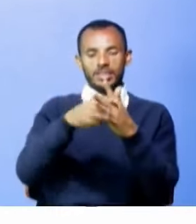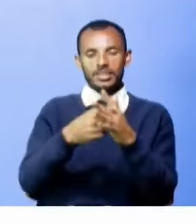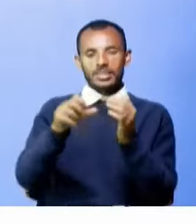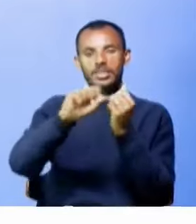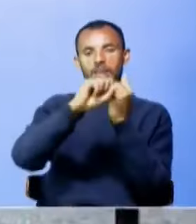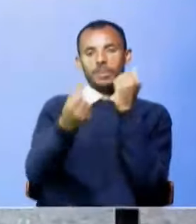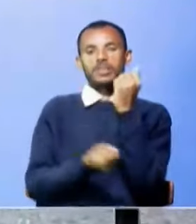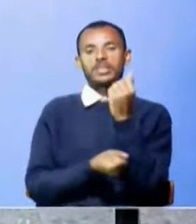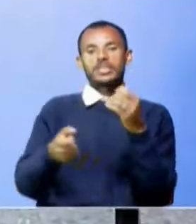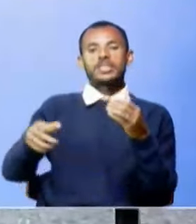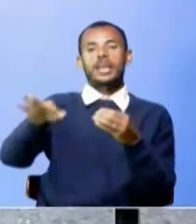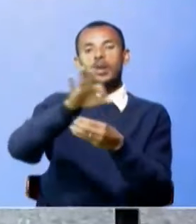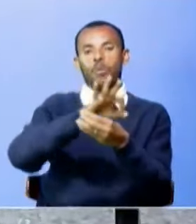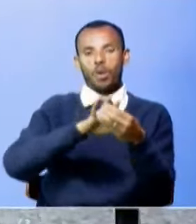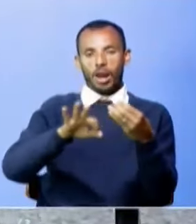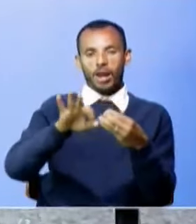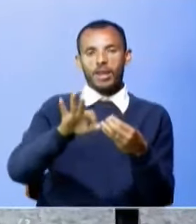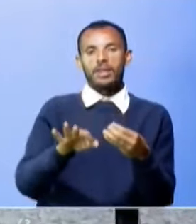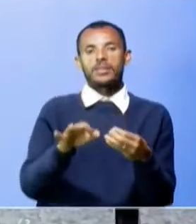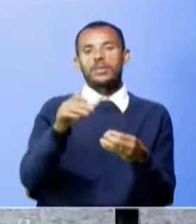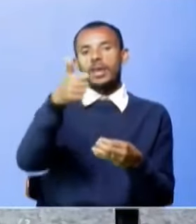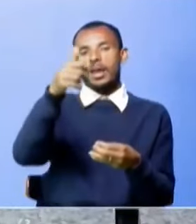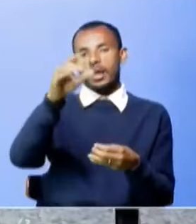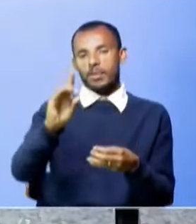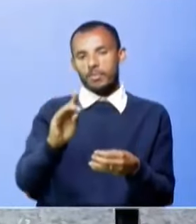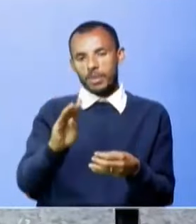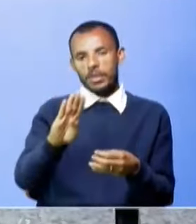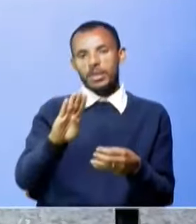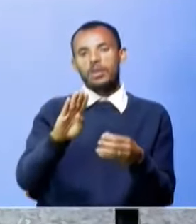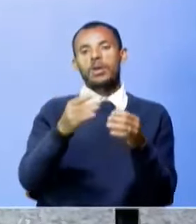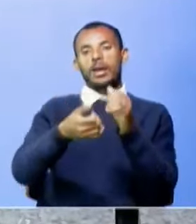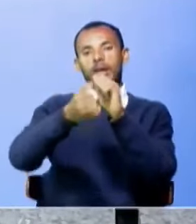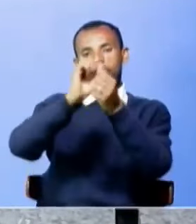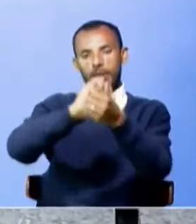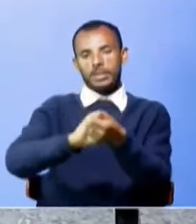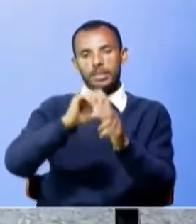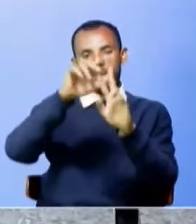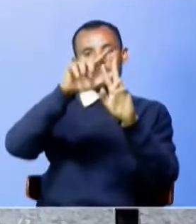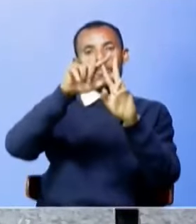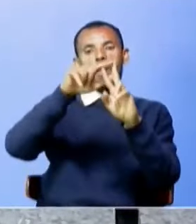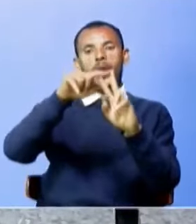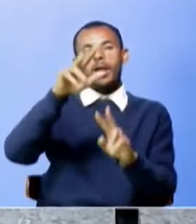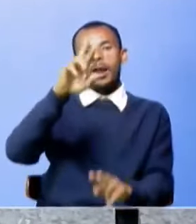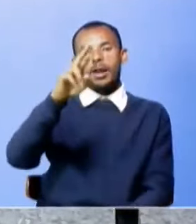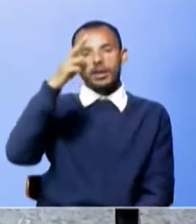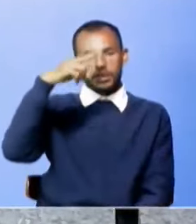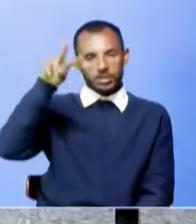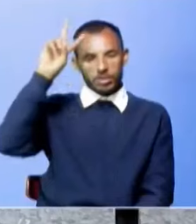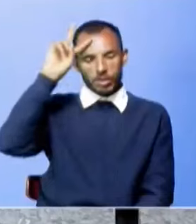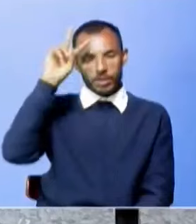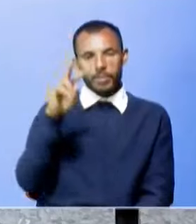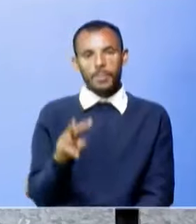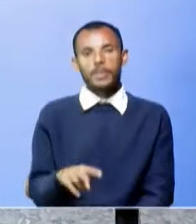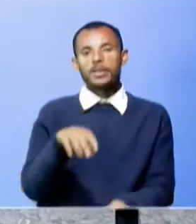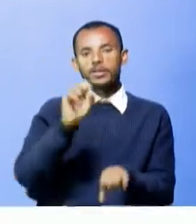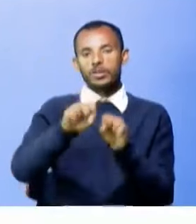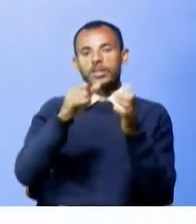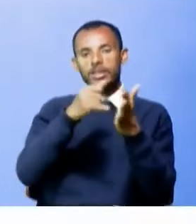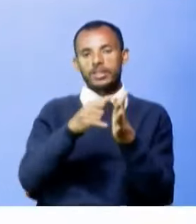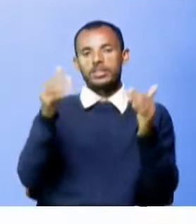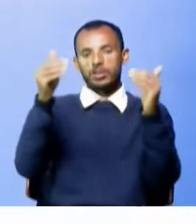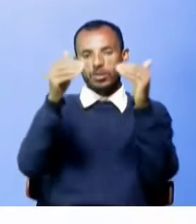is circular, in place of AB, you can replace pi r squared, or you can substitute pi r squared. So it